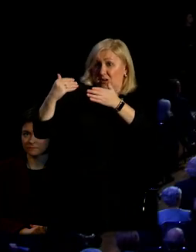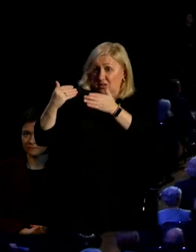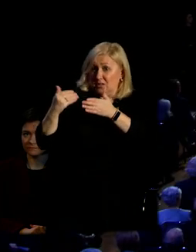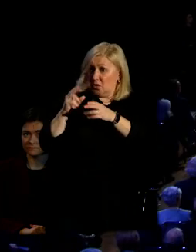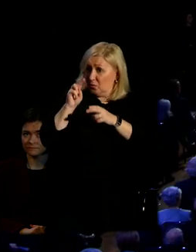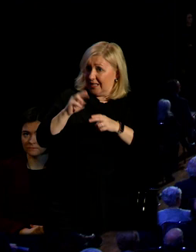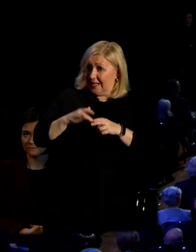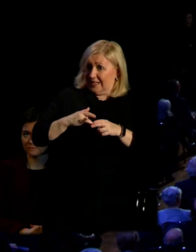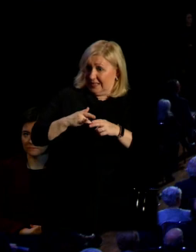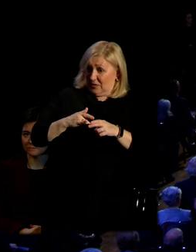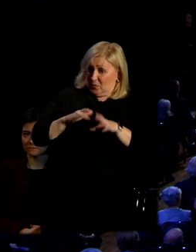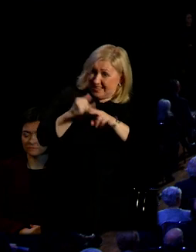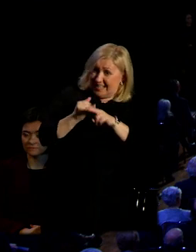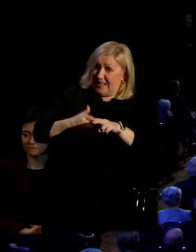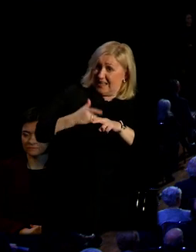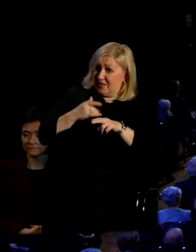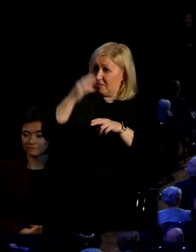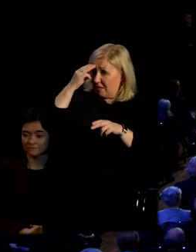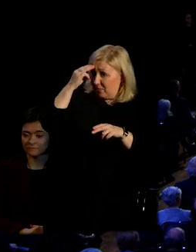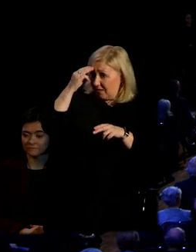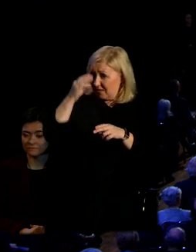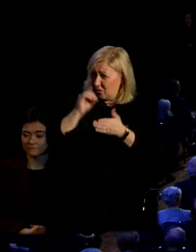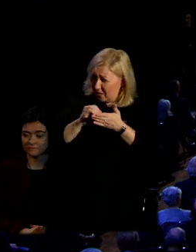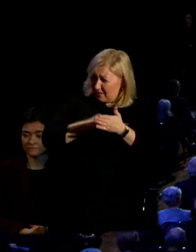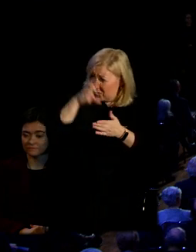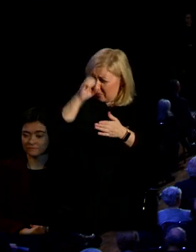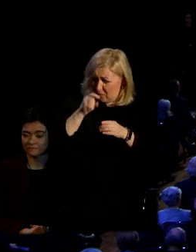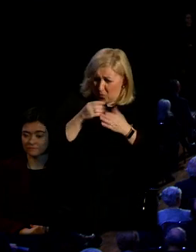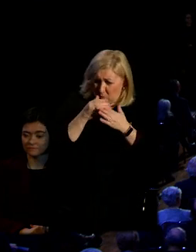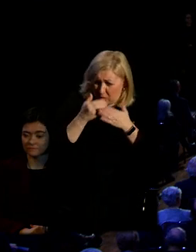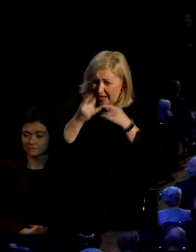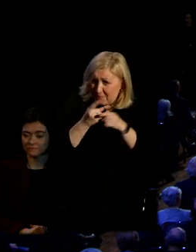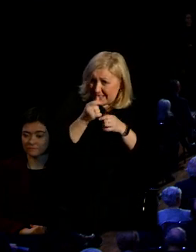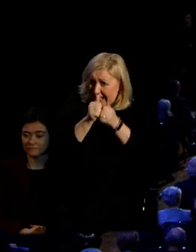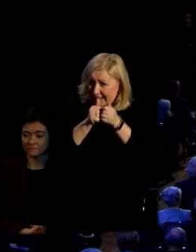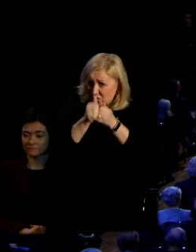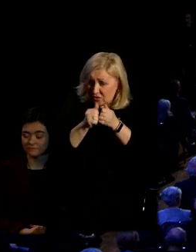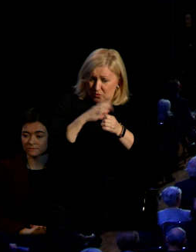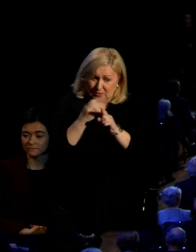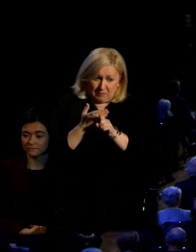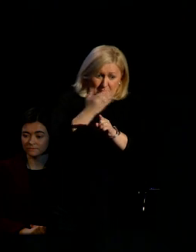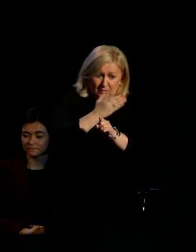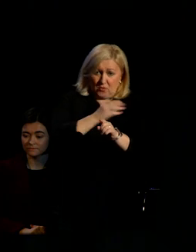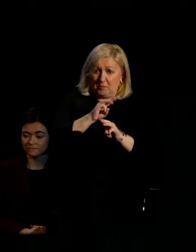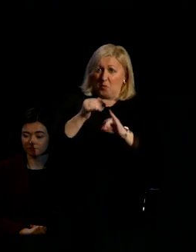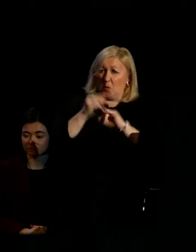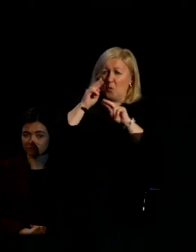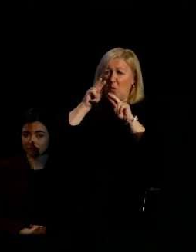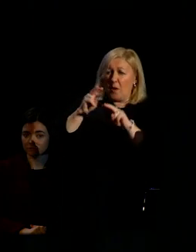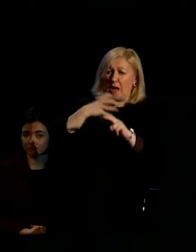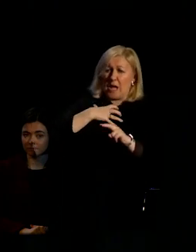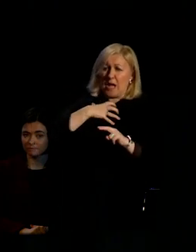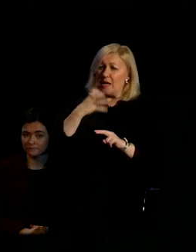also recognize that these actions were preceded by the hate of anti-Semitism and the